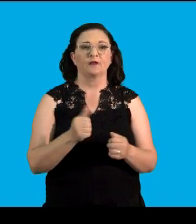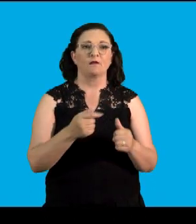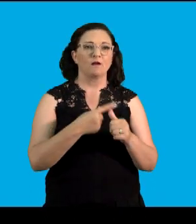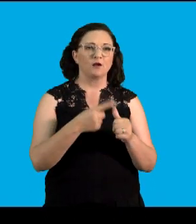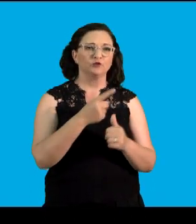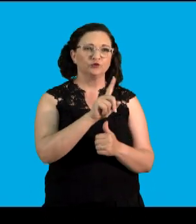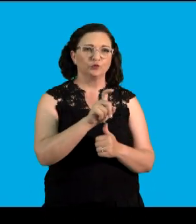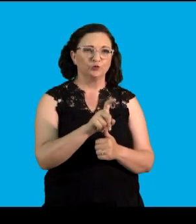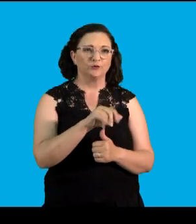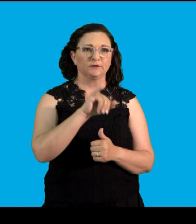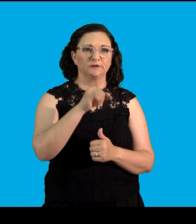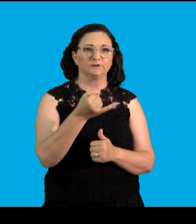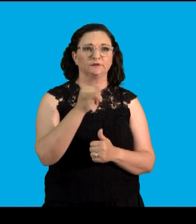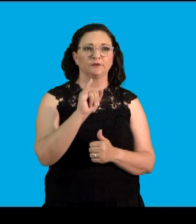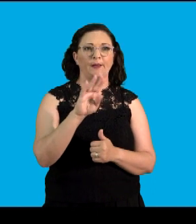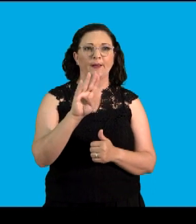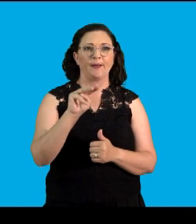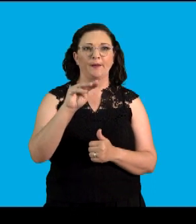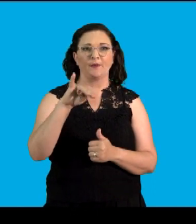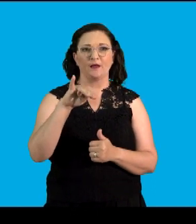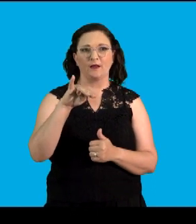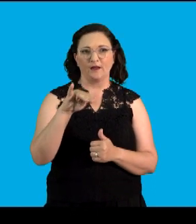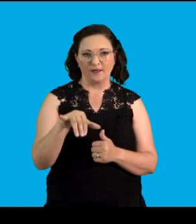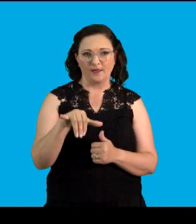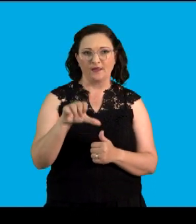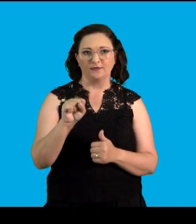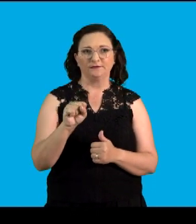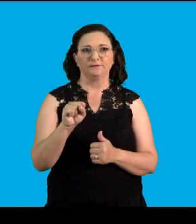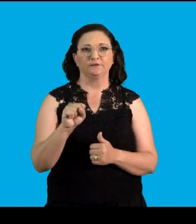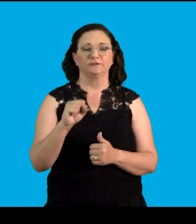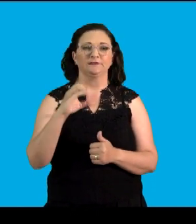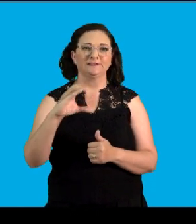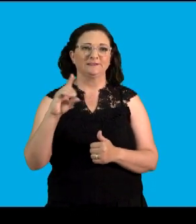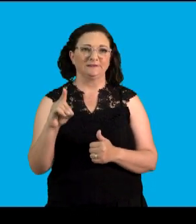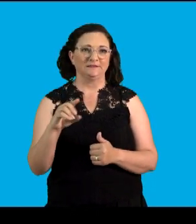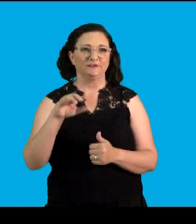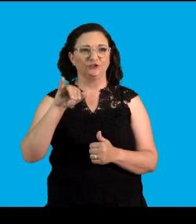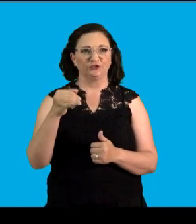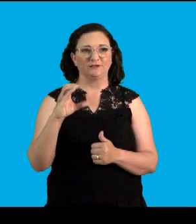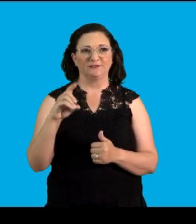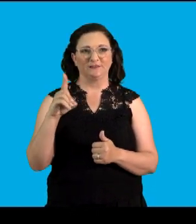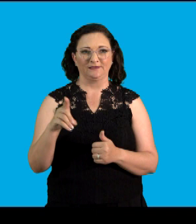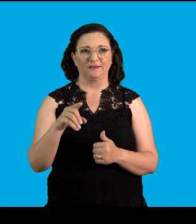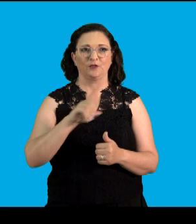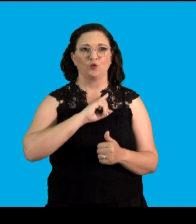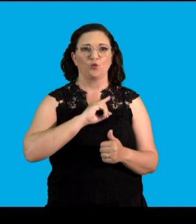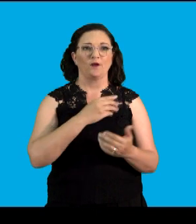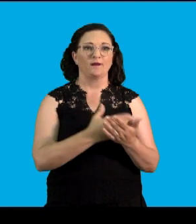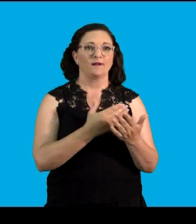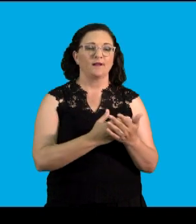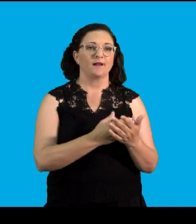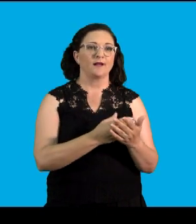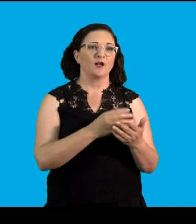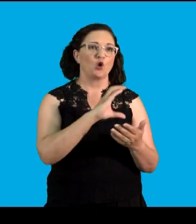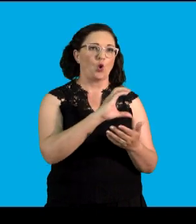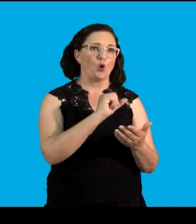follow. Jimmy's CDs, which is JCD. Jimmy downloads copyrighted music and